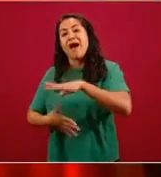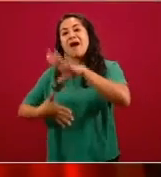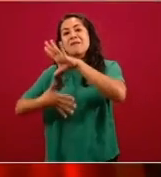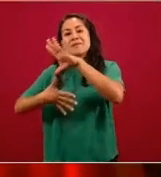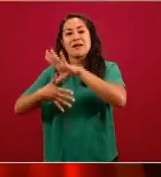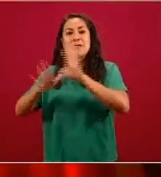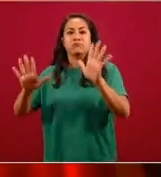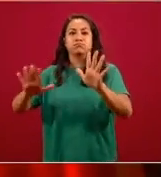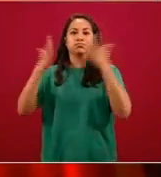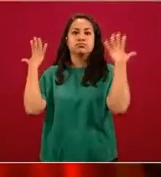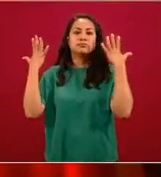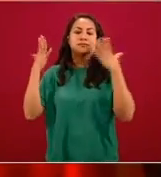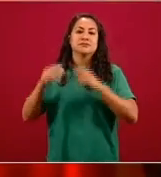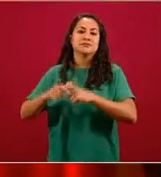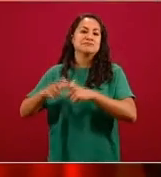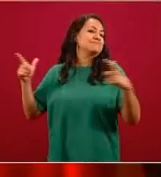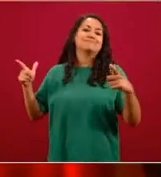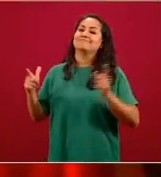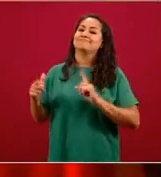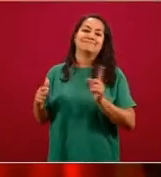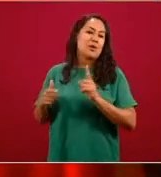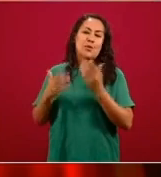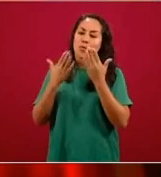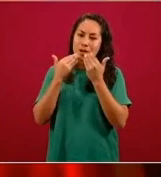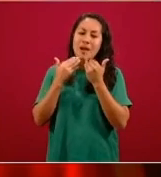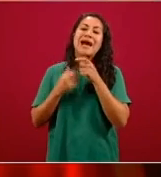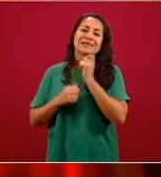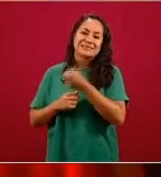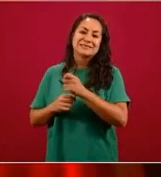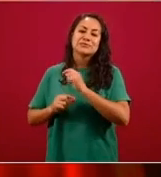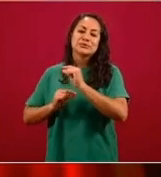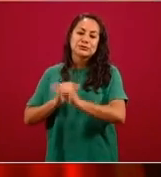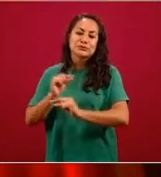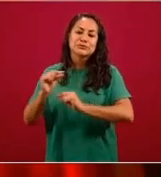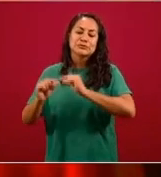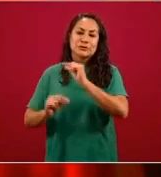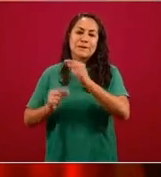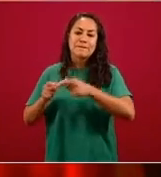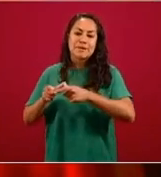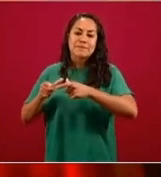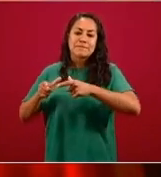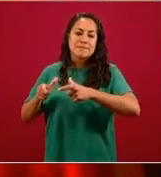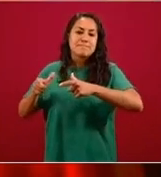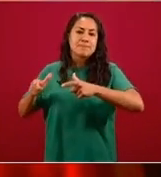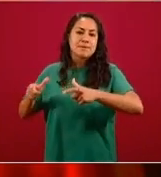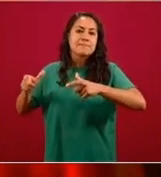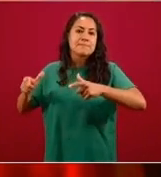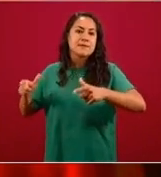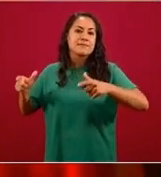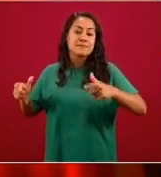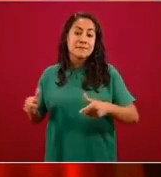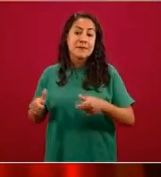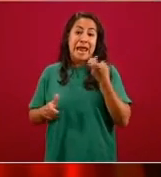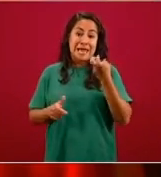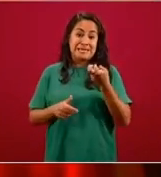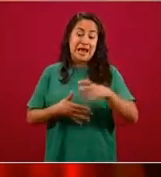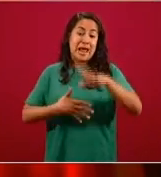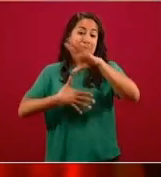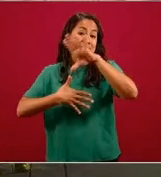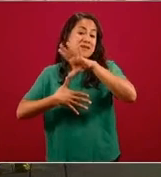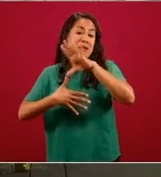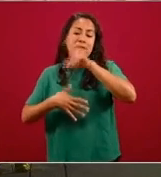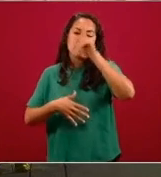And this is because the decrease has been rather slow in the European region,